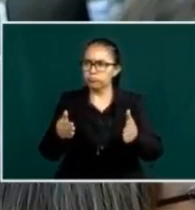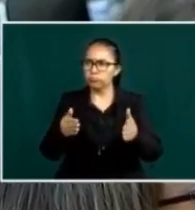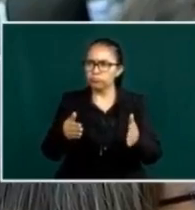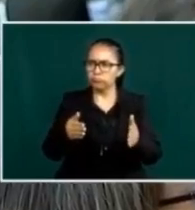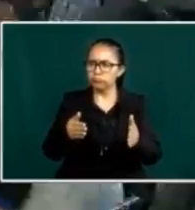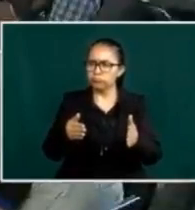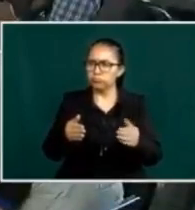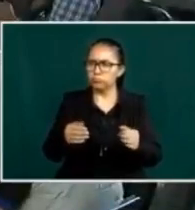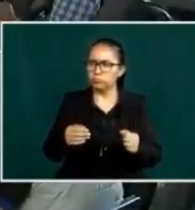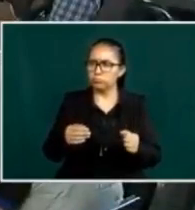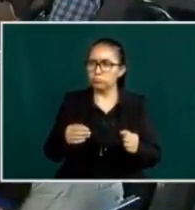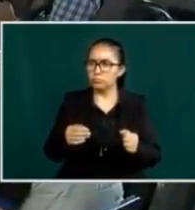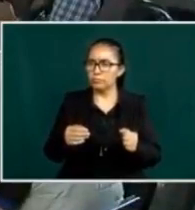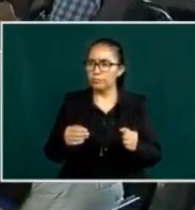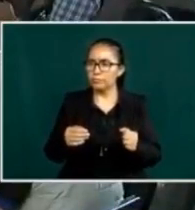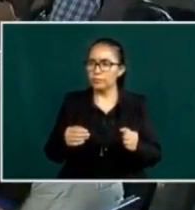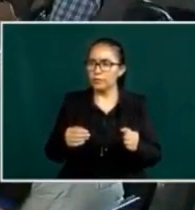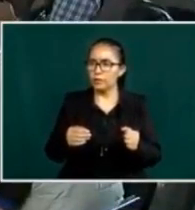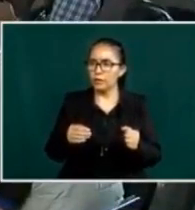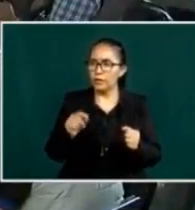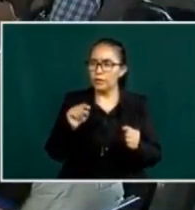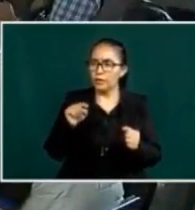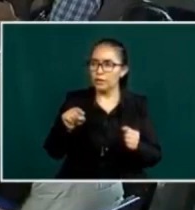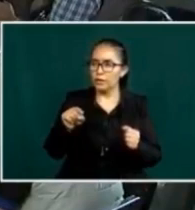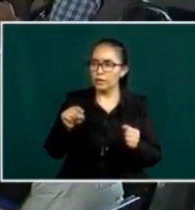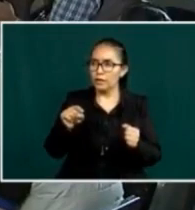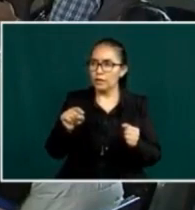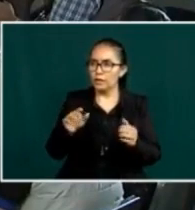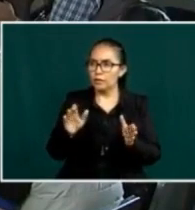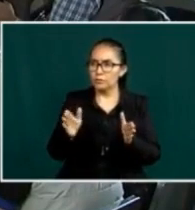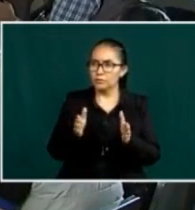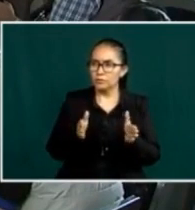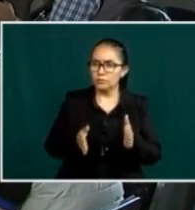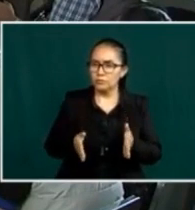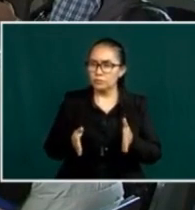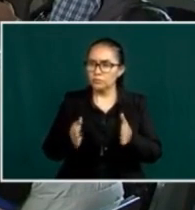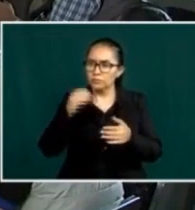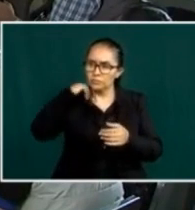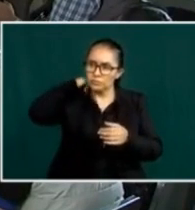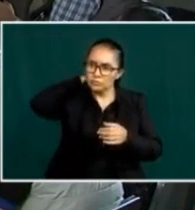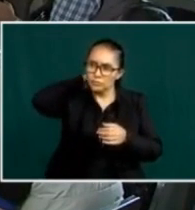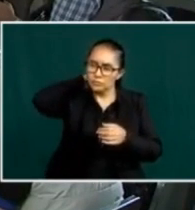lost. And we do not know where he is.